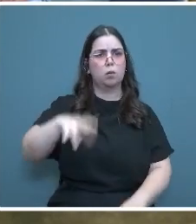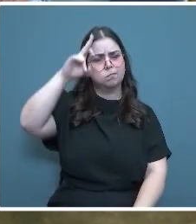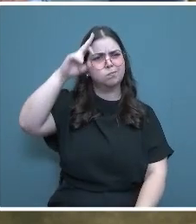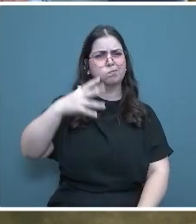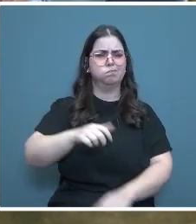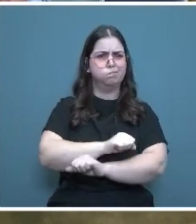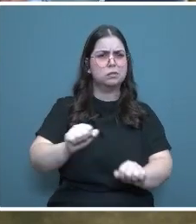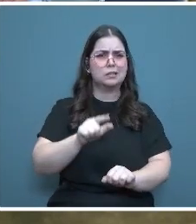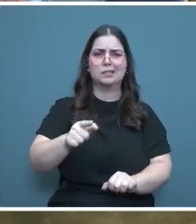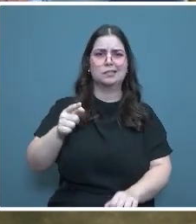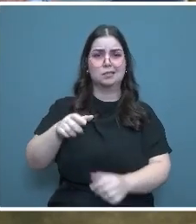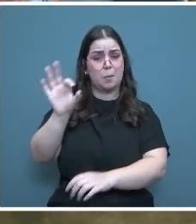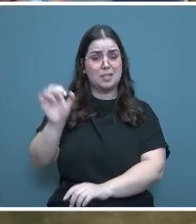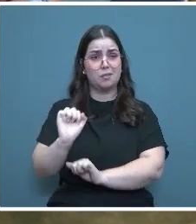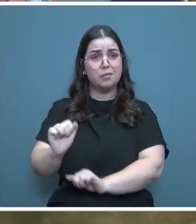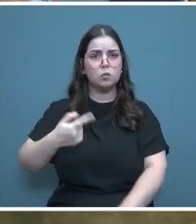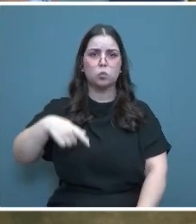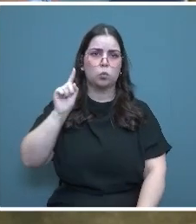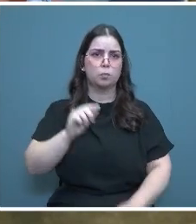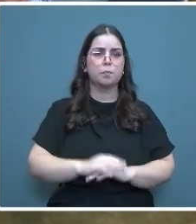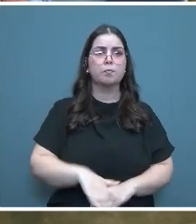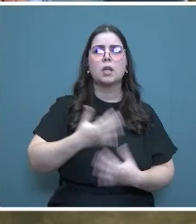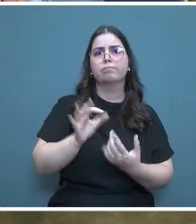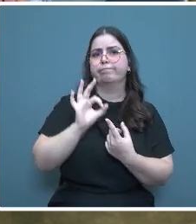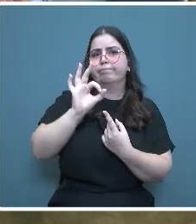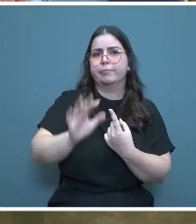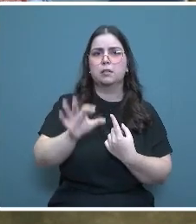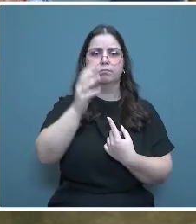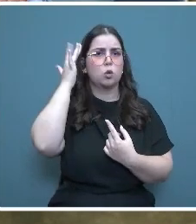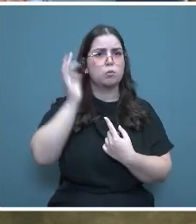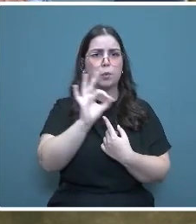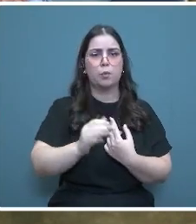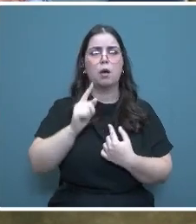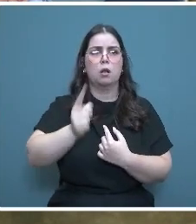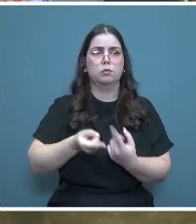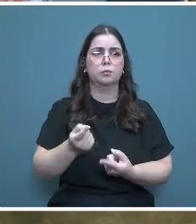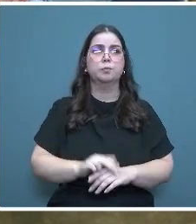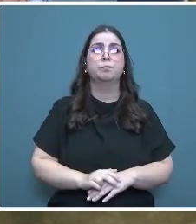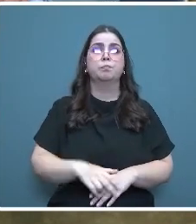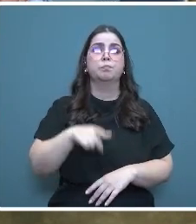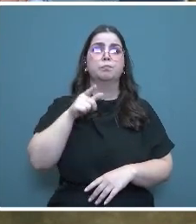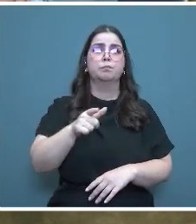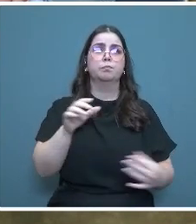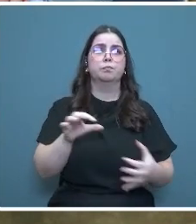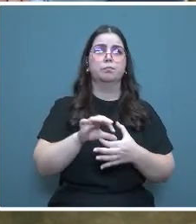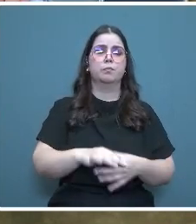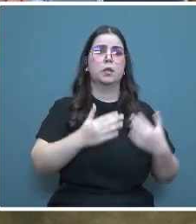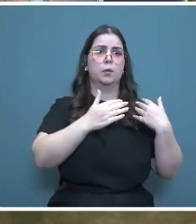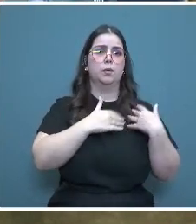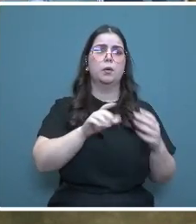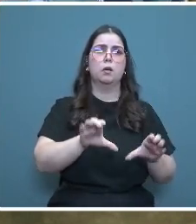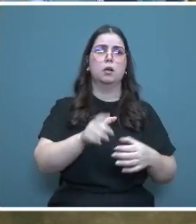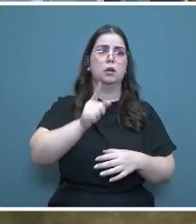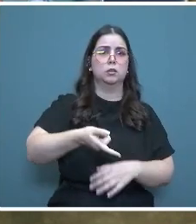decreasing, it's not. I just will give you a few numbers. The latest UN High Commissioner report showed that